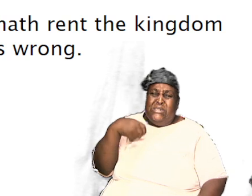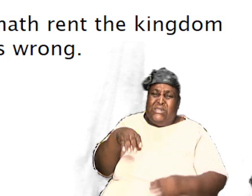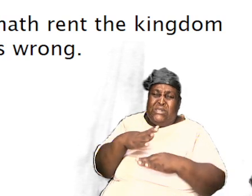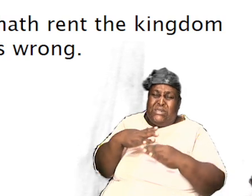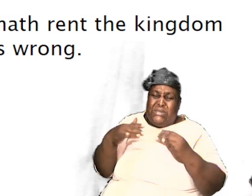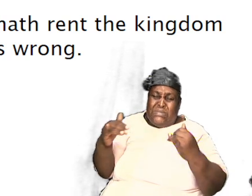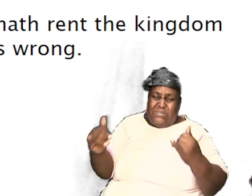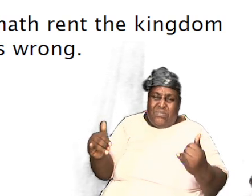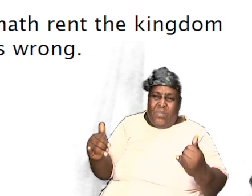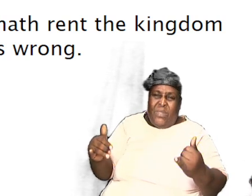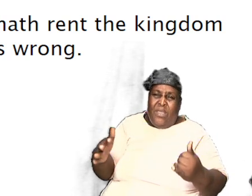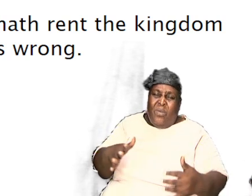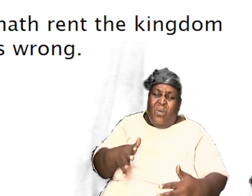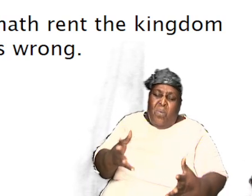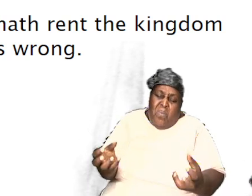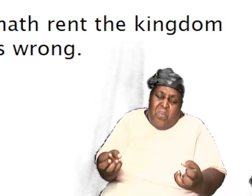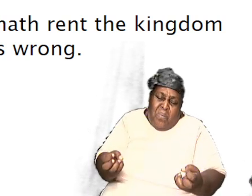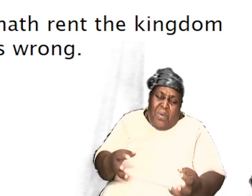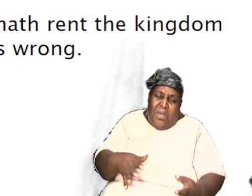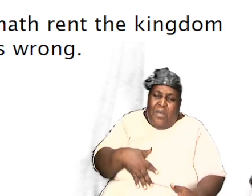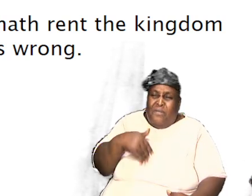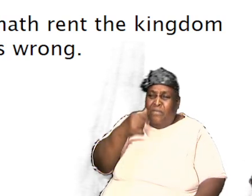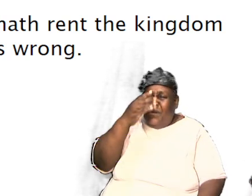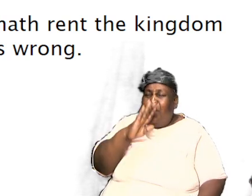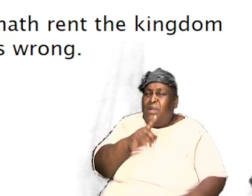you want to feel that and can't feel it.